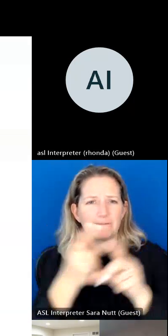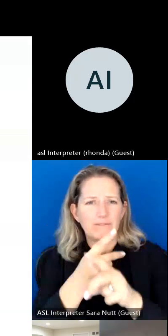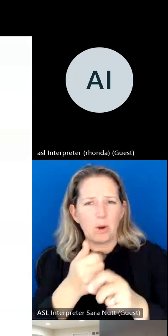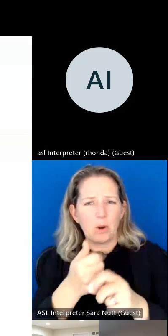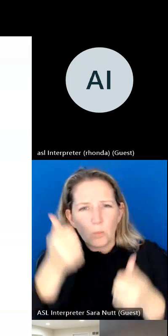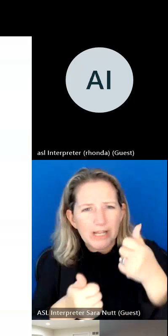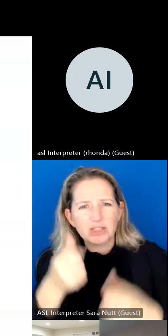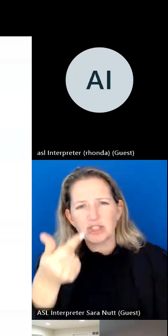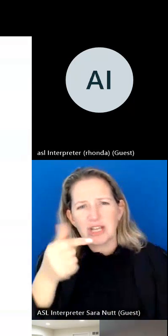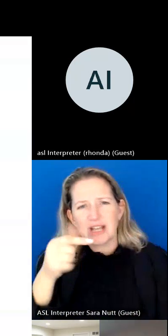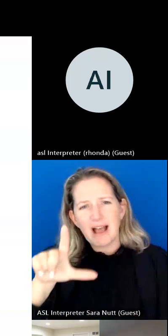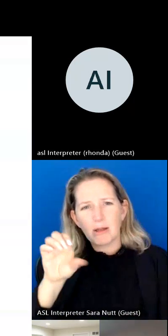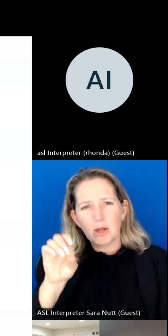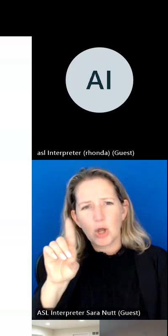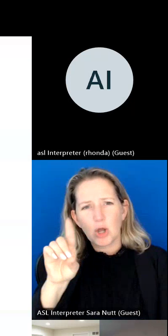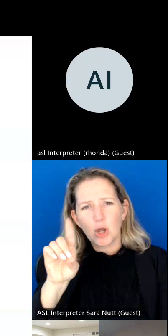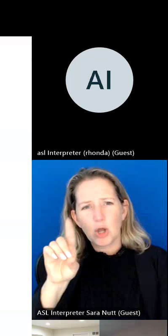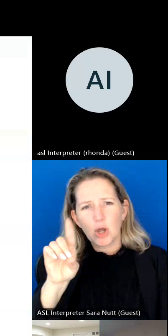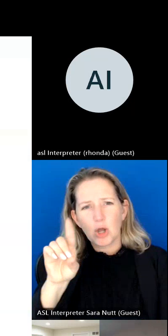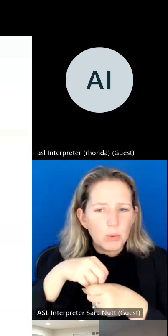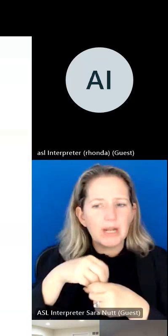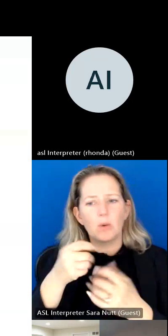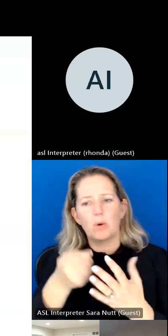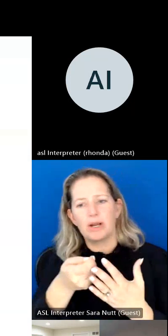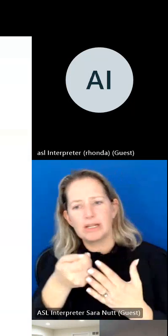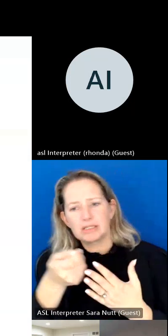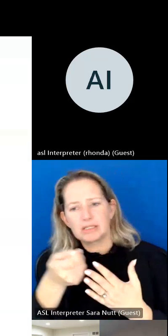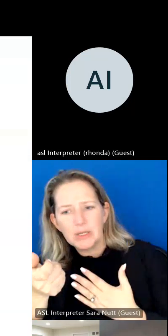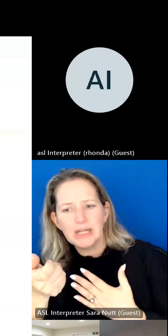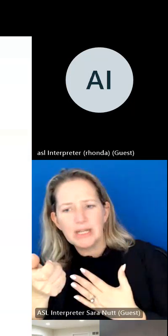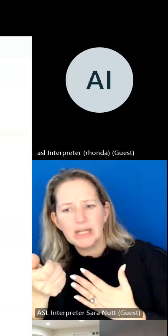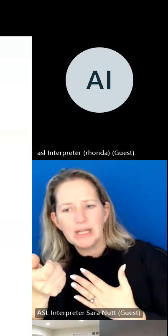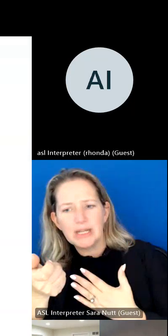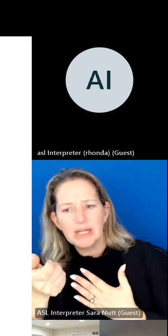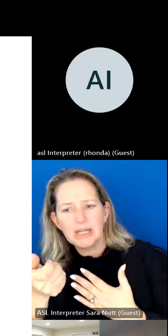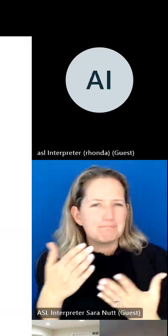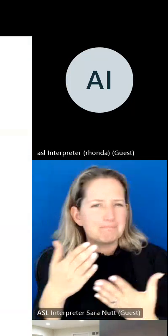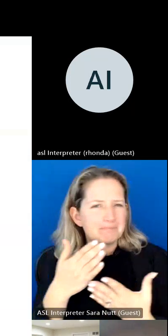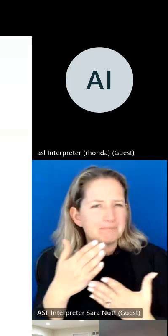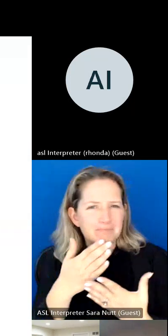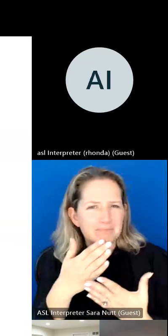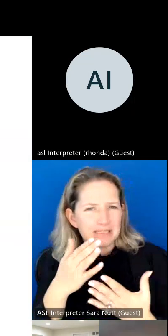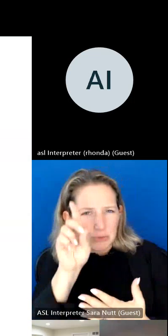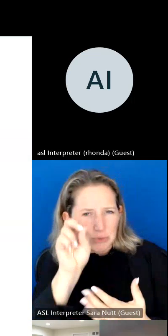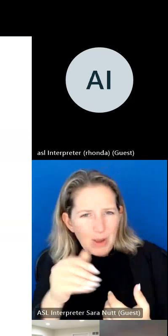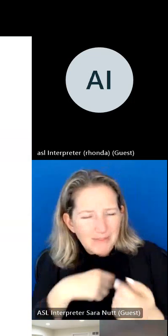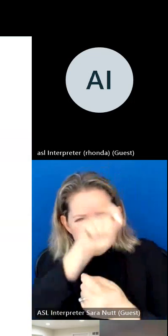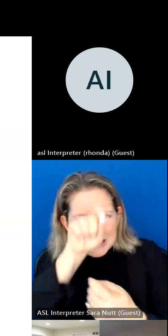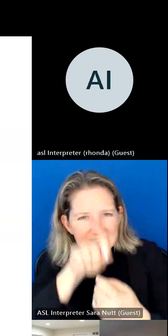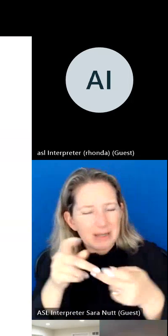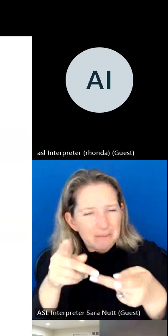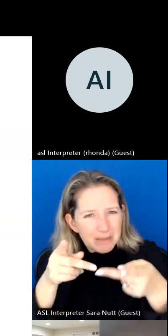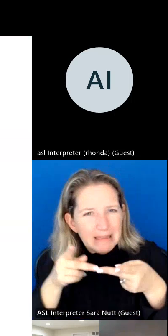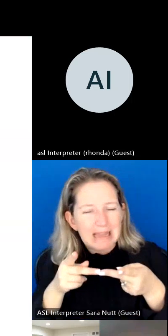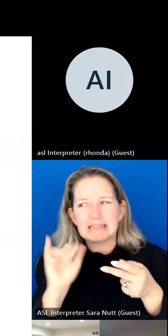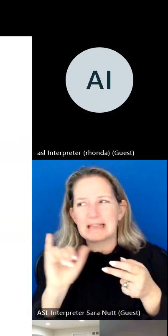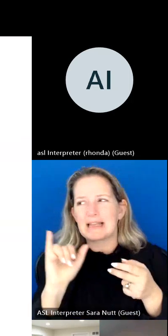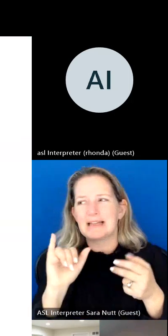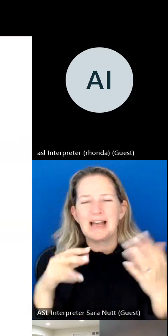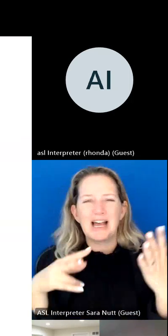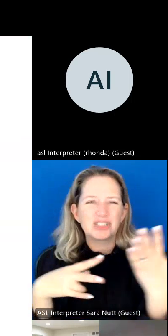being included or excluded from a particular calculations. Are there some kind of like a lookup cheat sheets or something of the sort that can be used